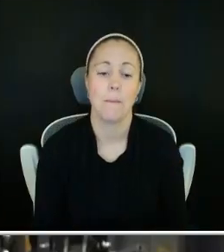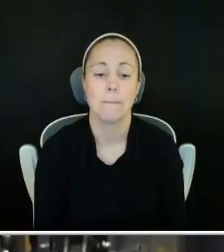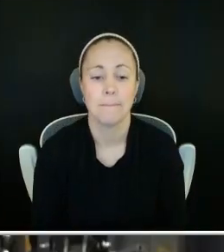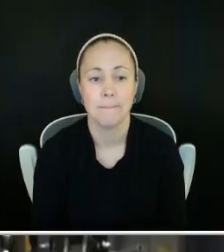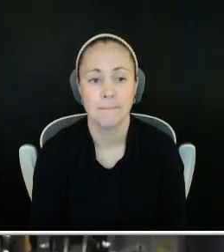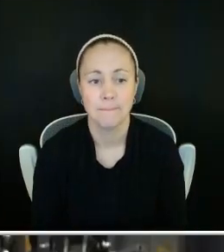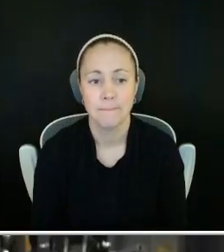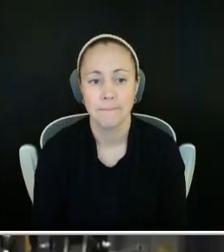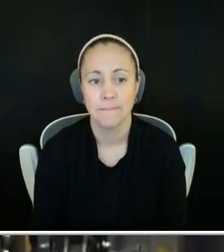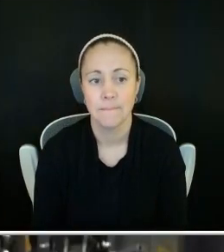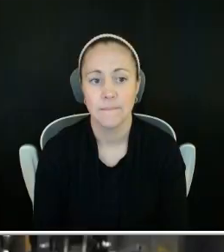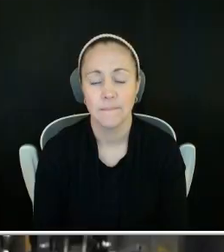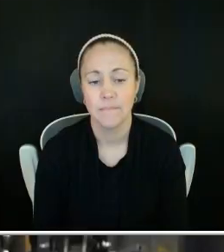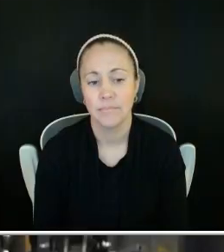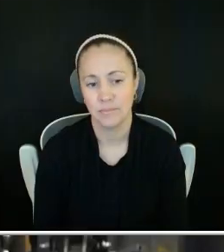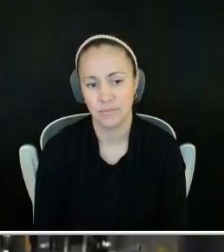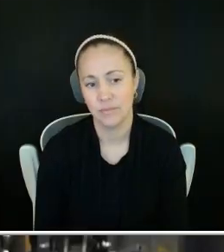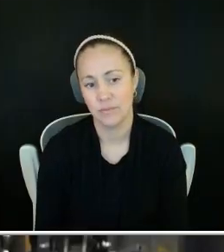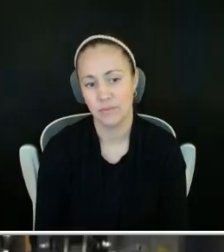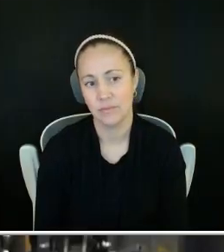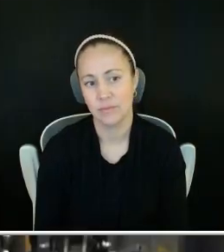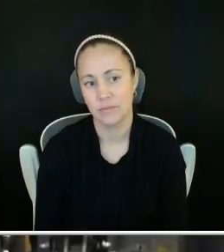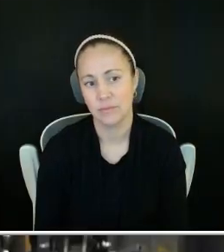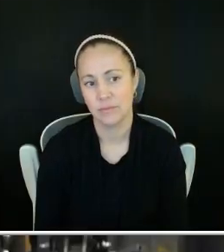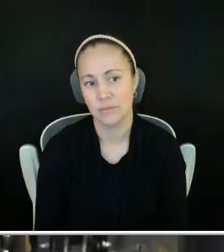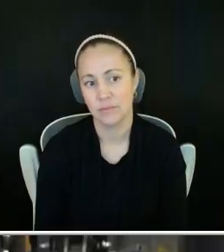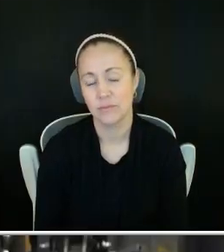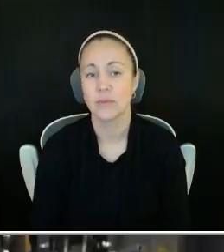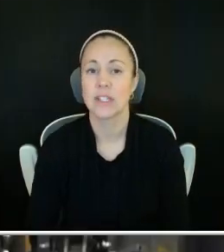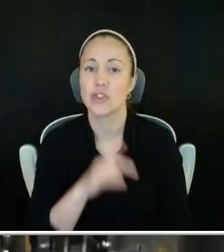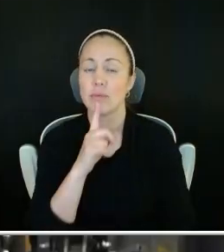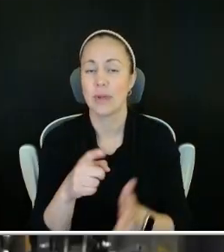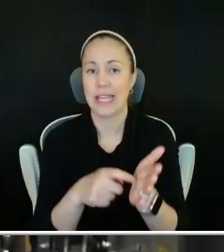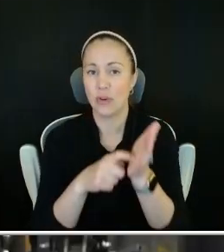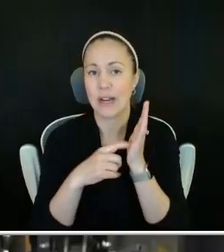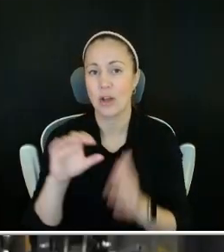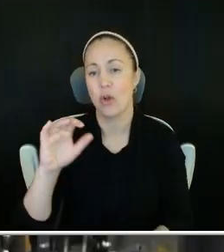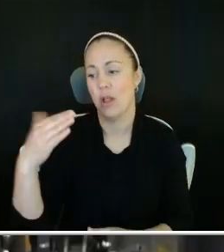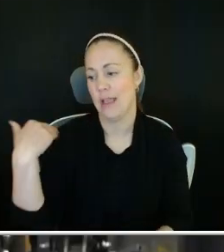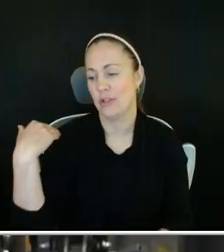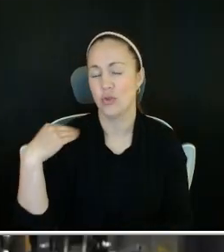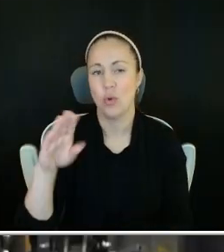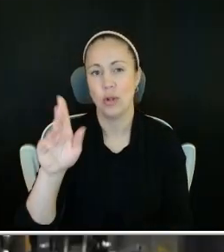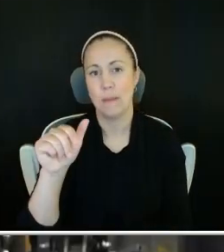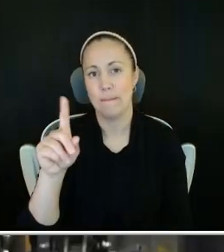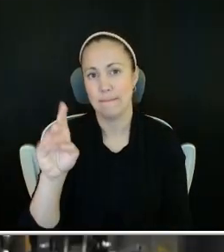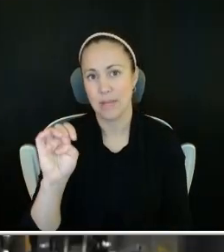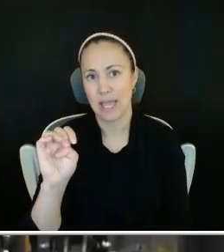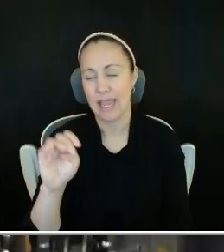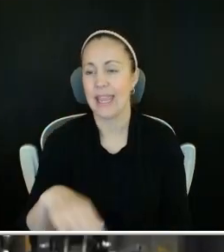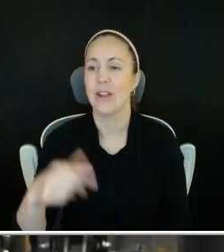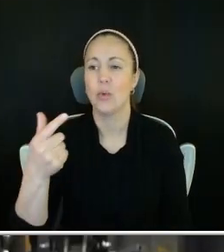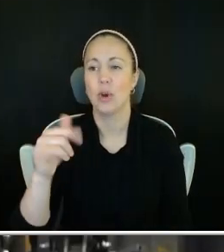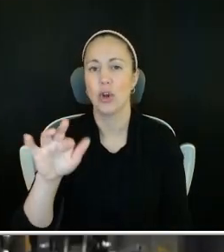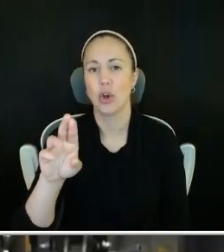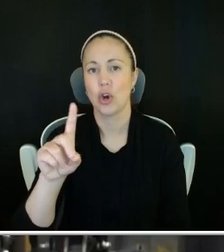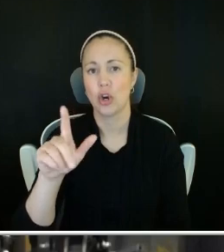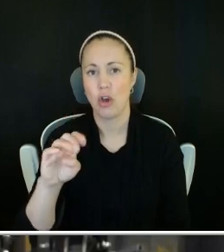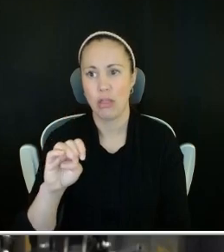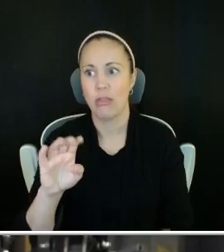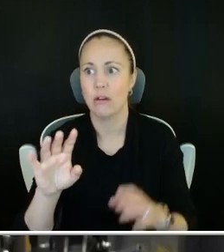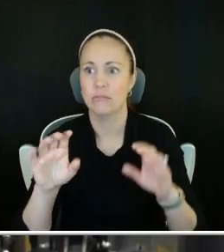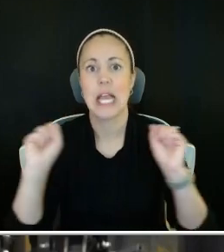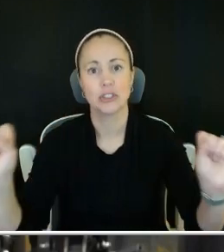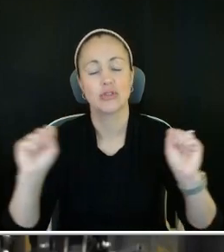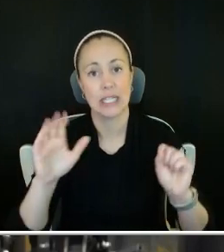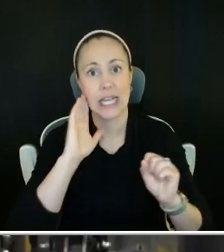So there are some really critical shoulder blade or really like posterior shoulder girdle exercises that form a foundational level of